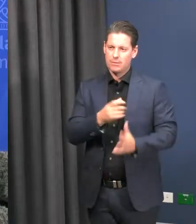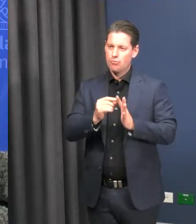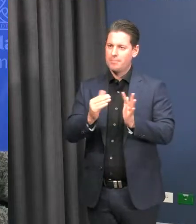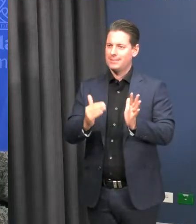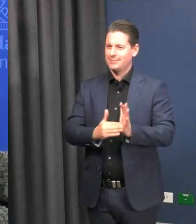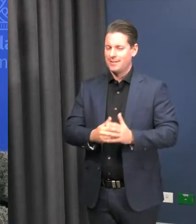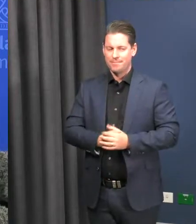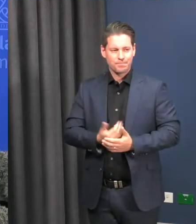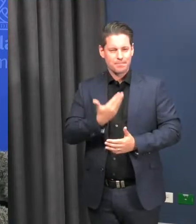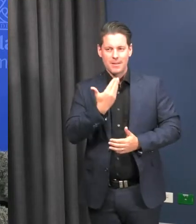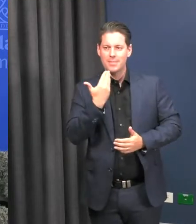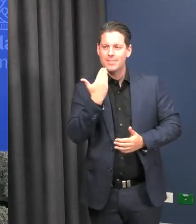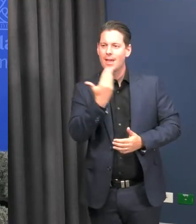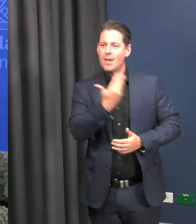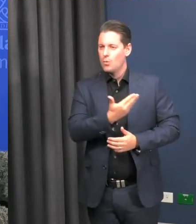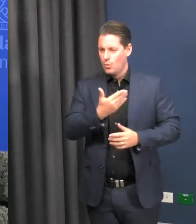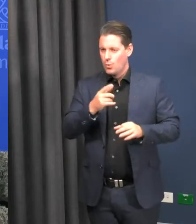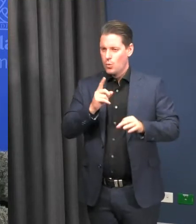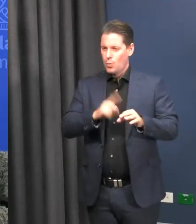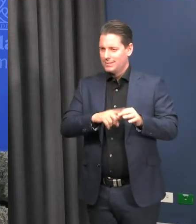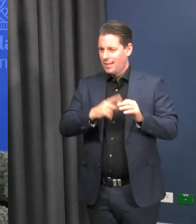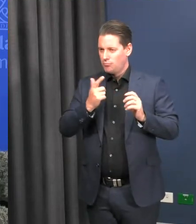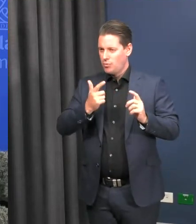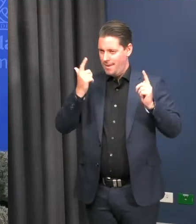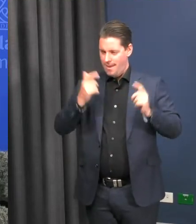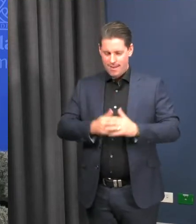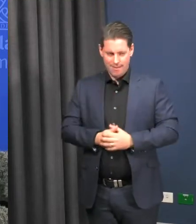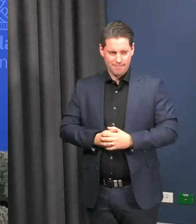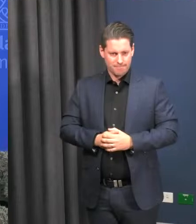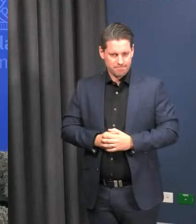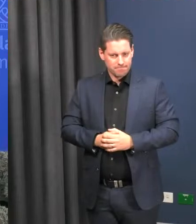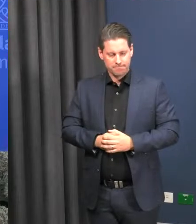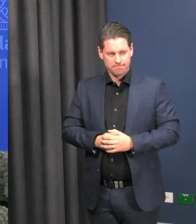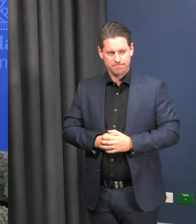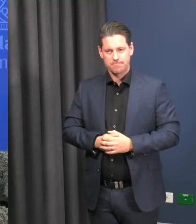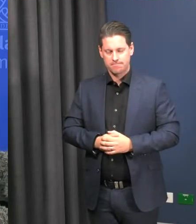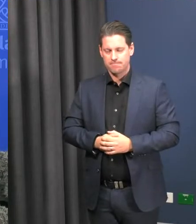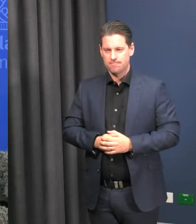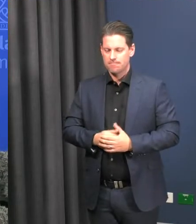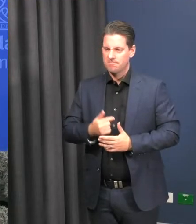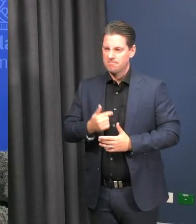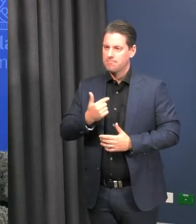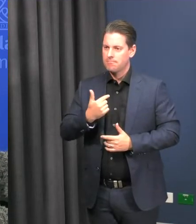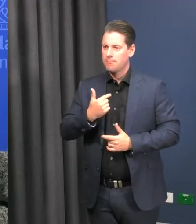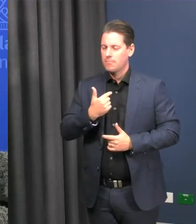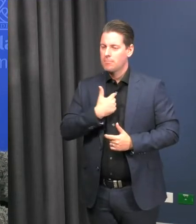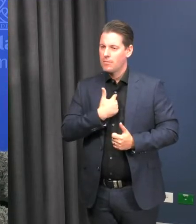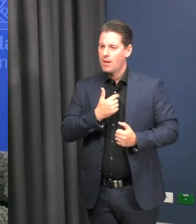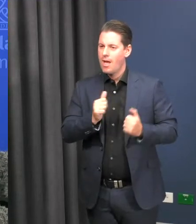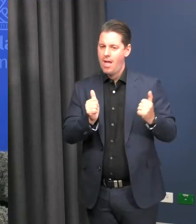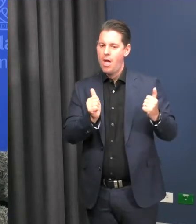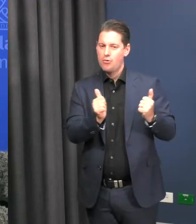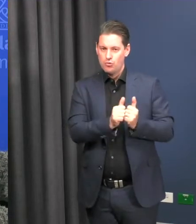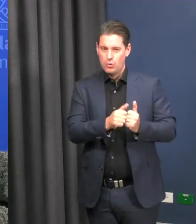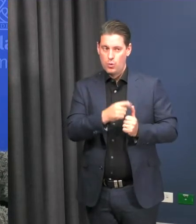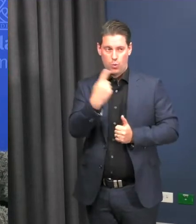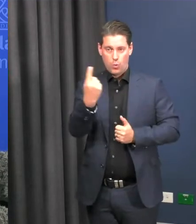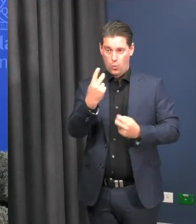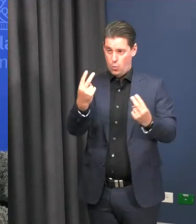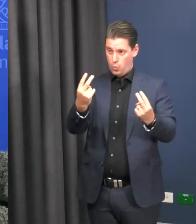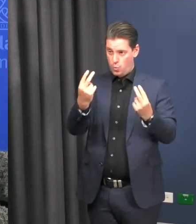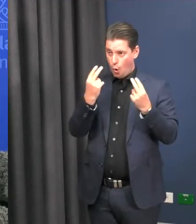Well, thanks very much, Premier. And indeed, I join with you in telling those watching this broadcast